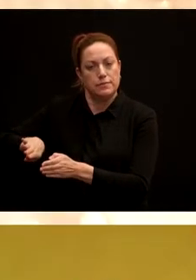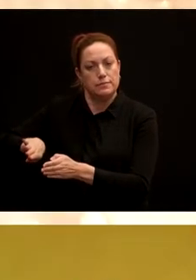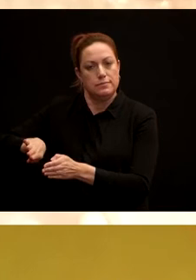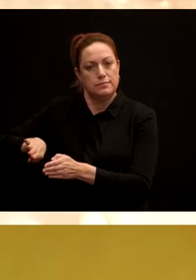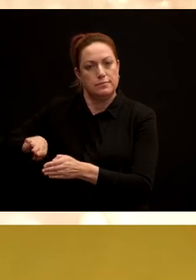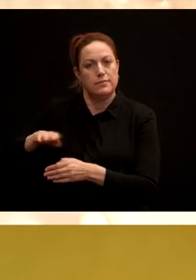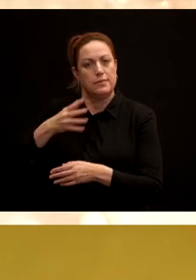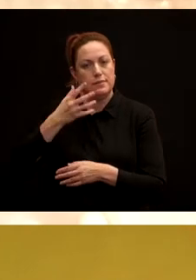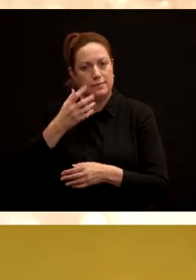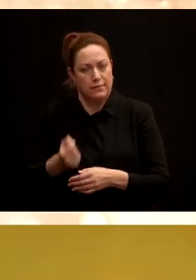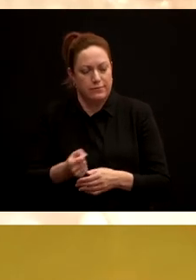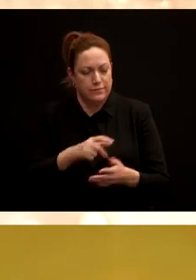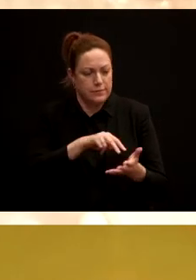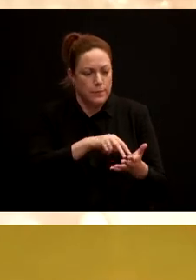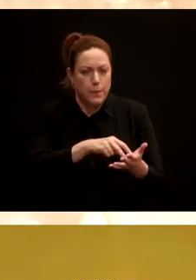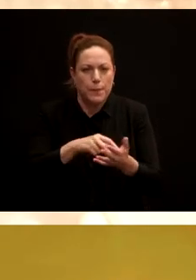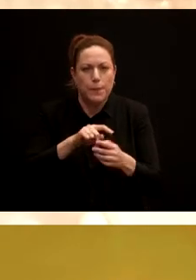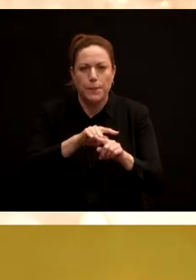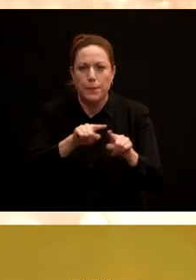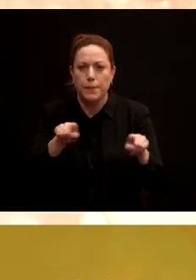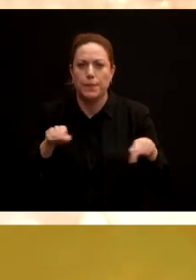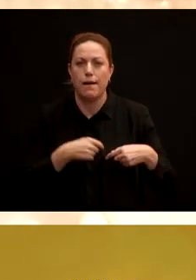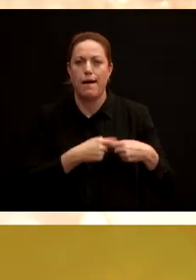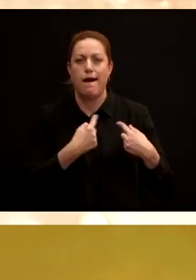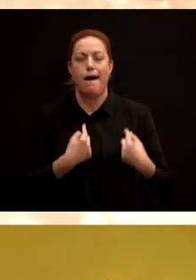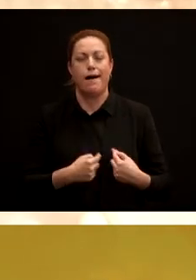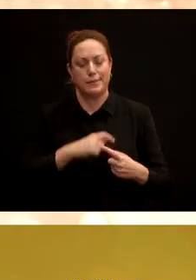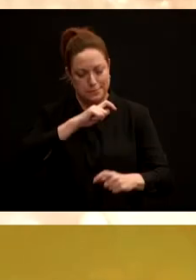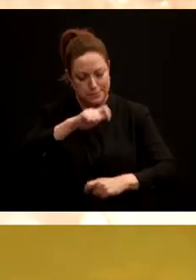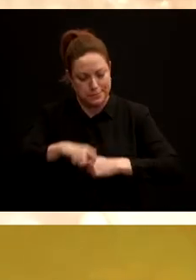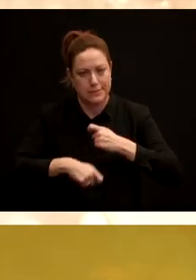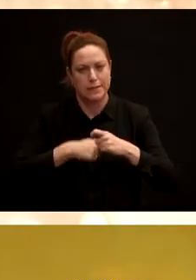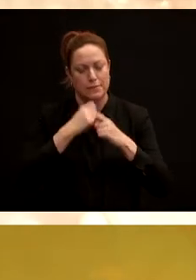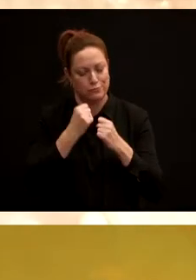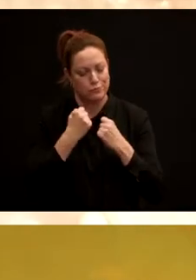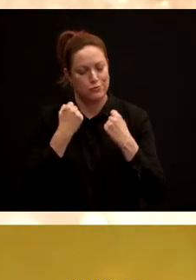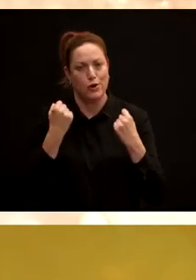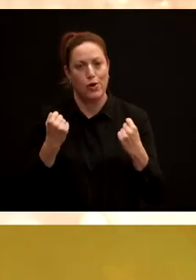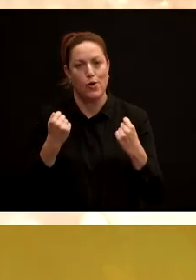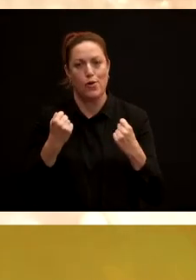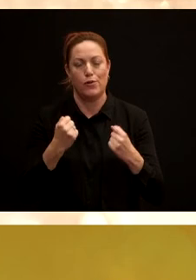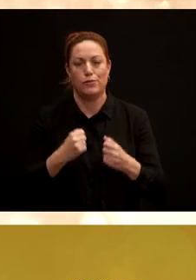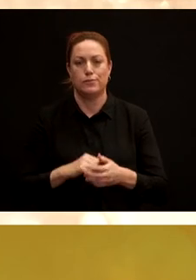weak hearts were stronger.